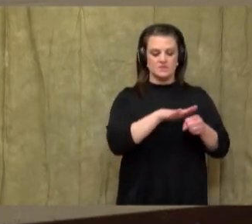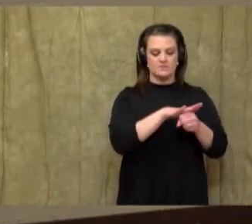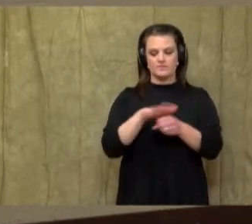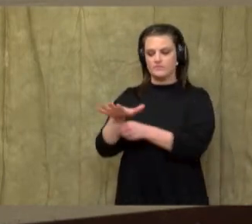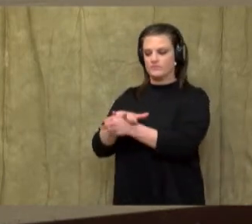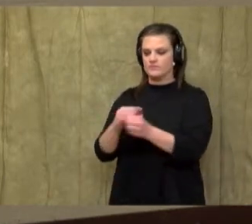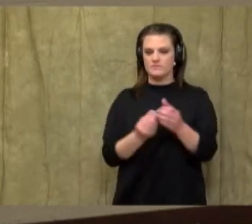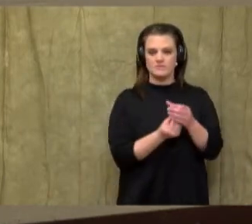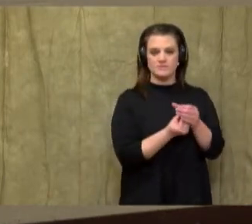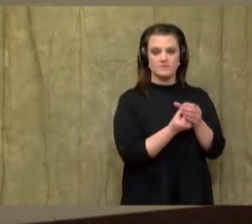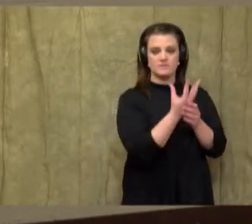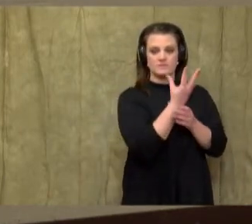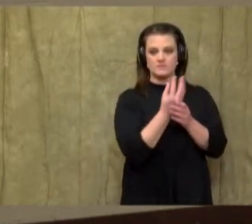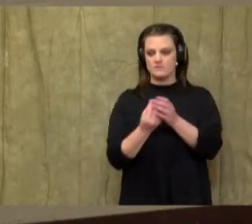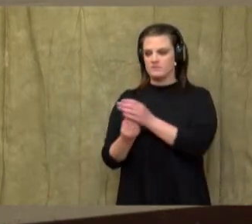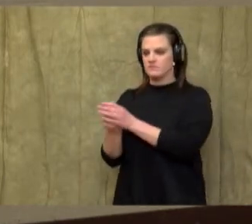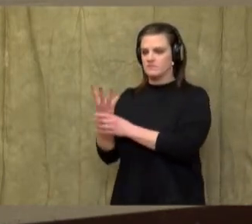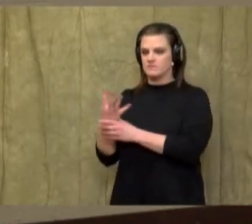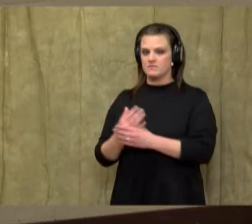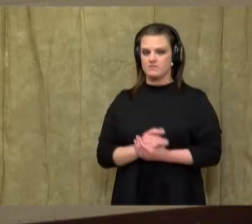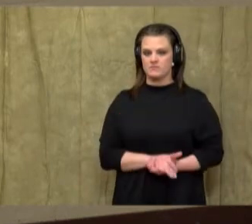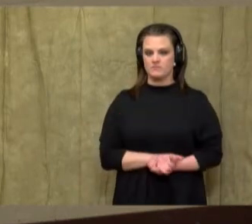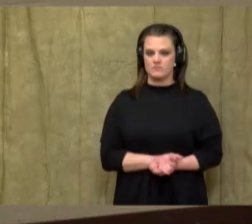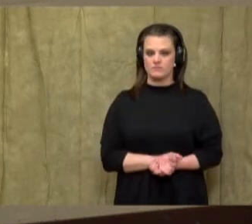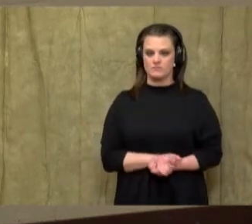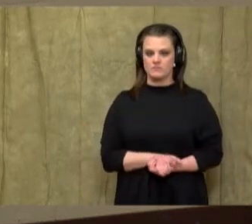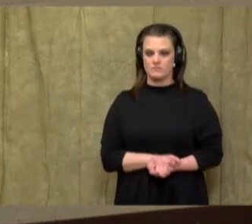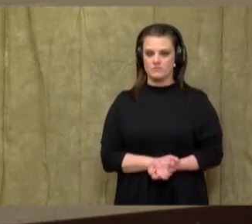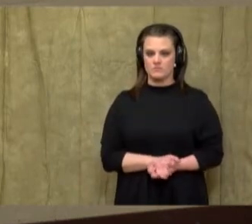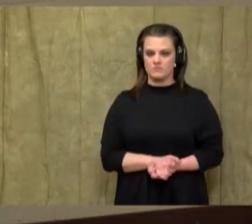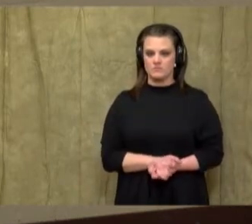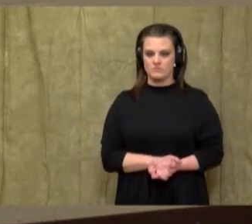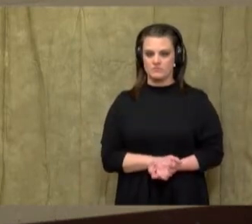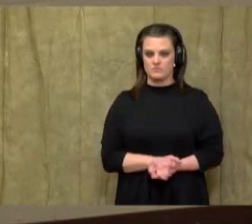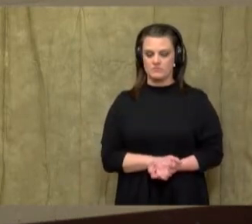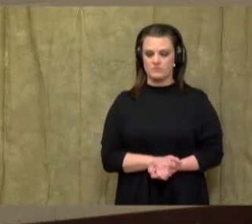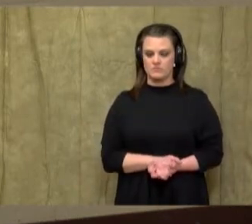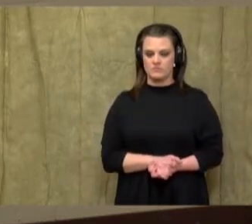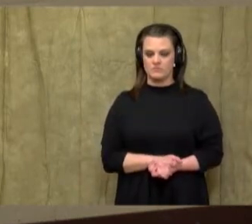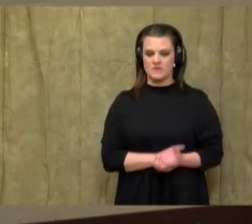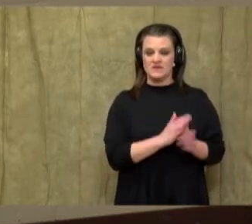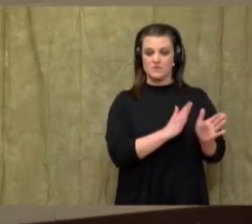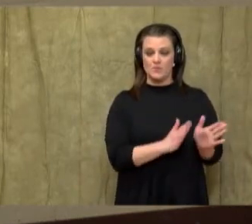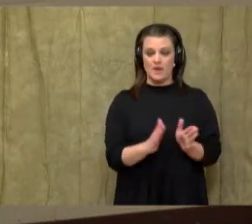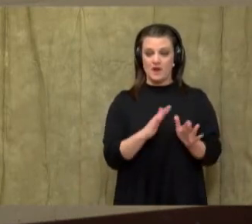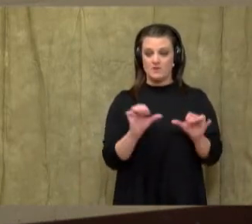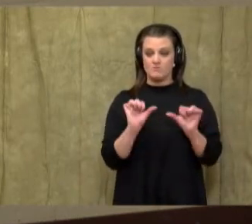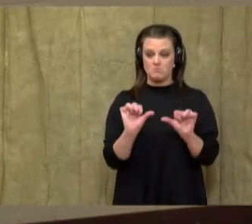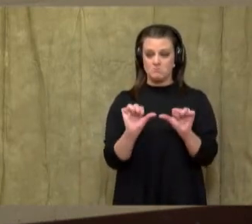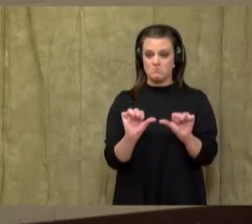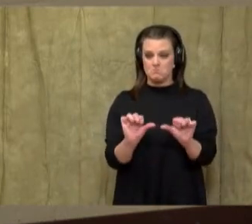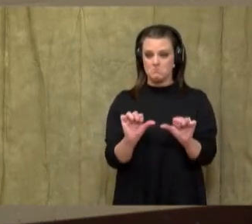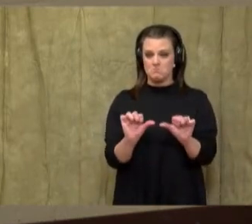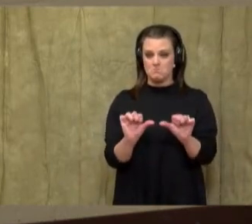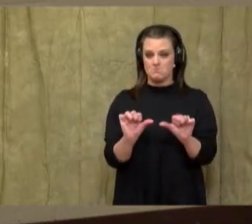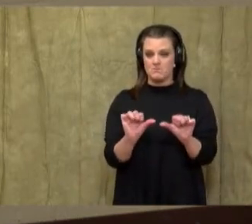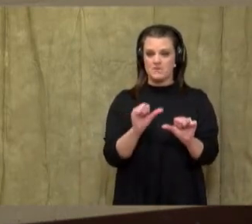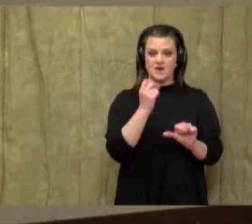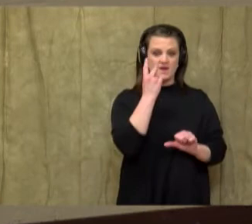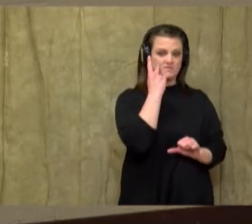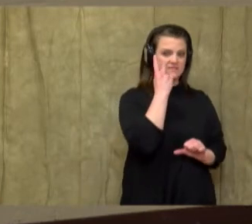3 to 6, 5 to 10. What would that pattern be? I'm